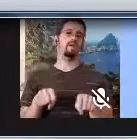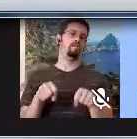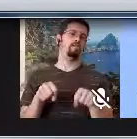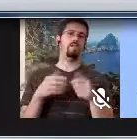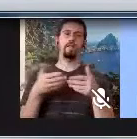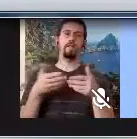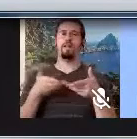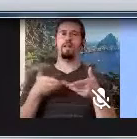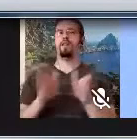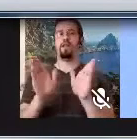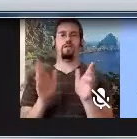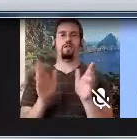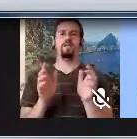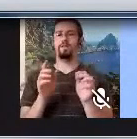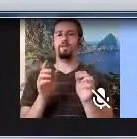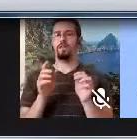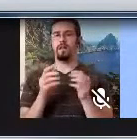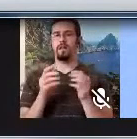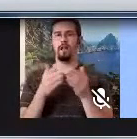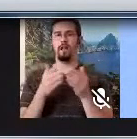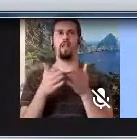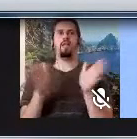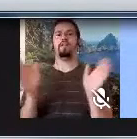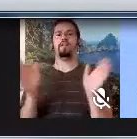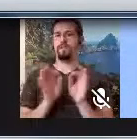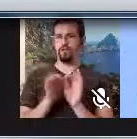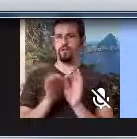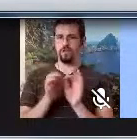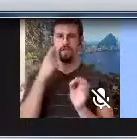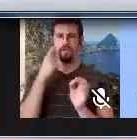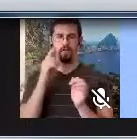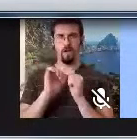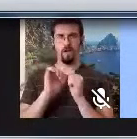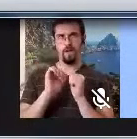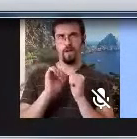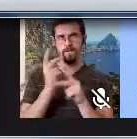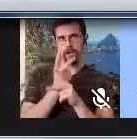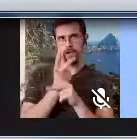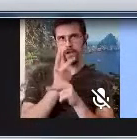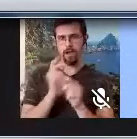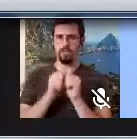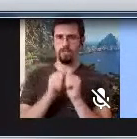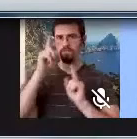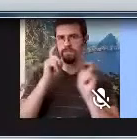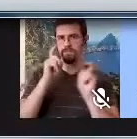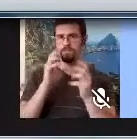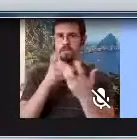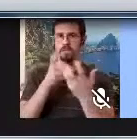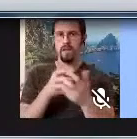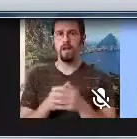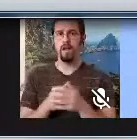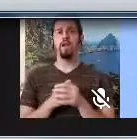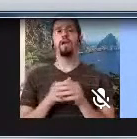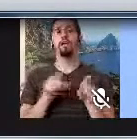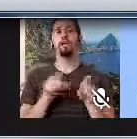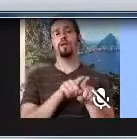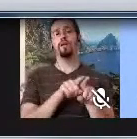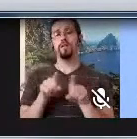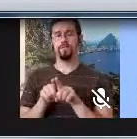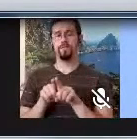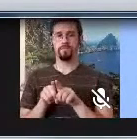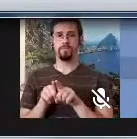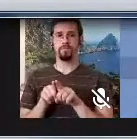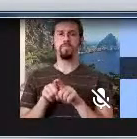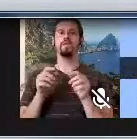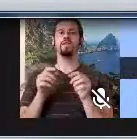form. And the potential trade-off for this is the loss of the illusory effect achieved by precisely coordinating